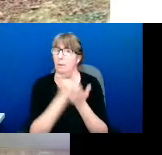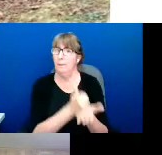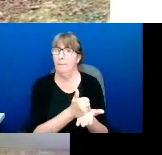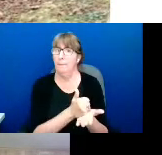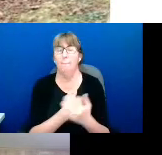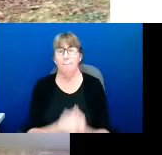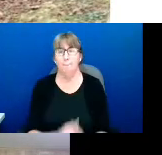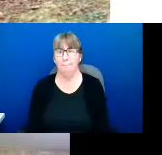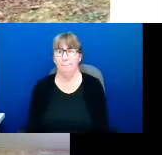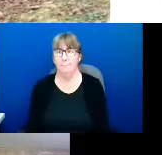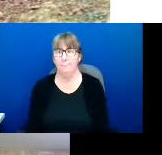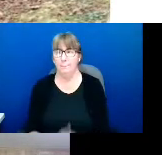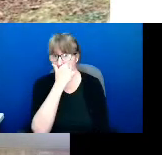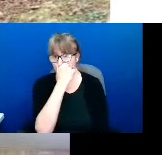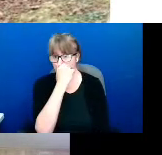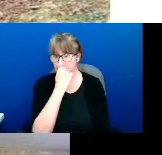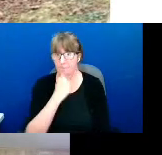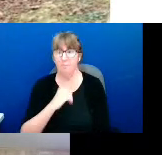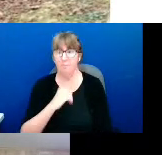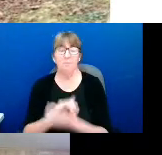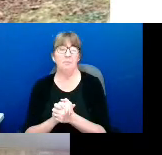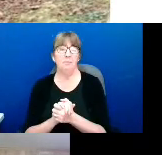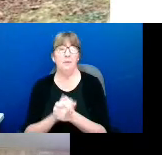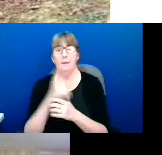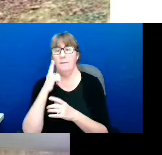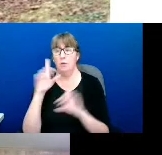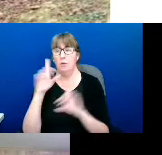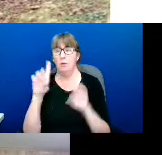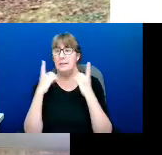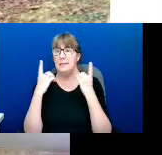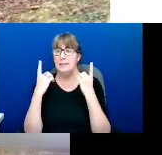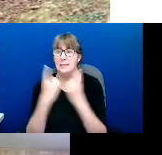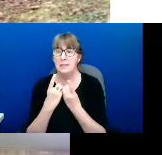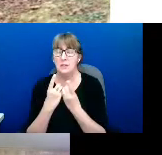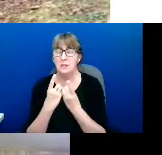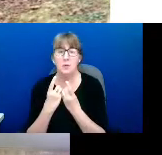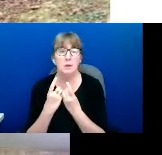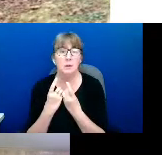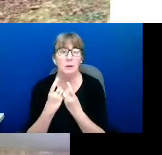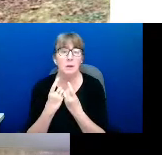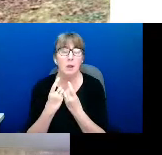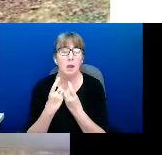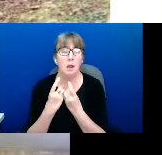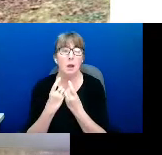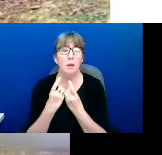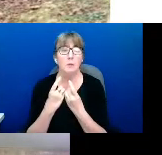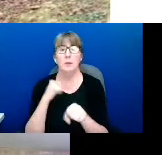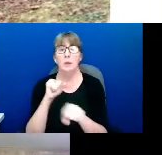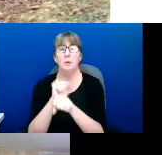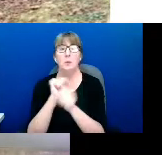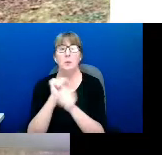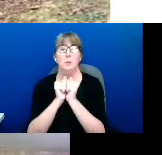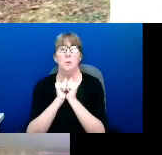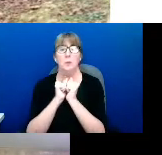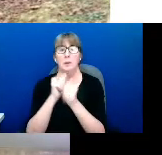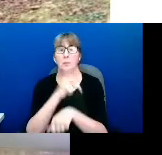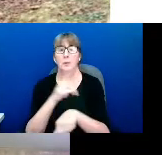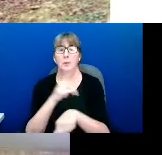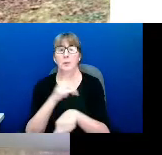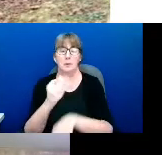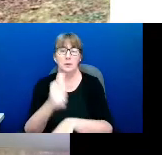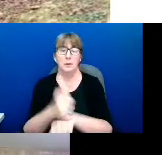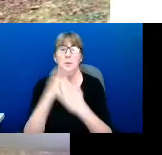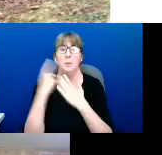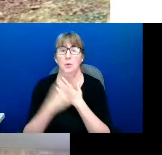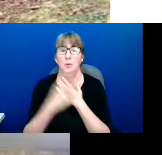the district level, as far as setting up the programs, I worked with the principals to set up the programs. And at that time,